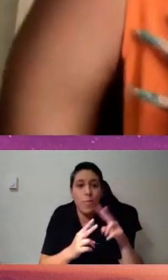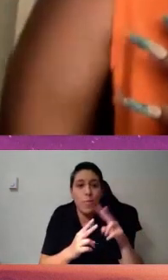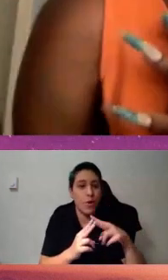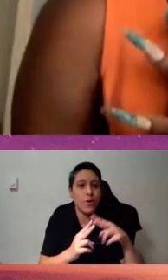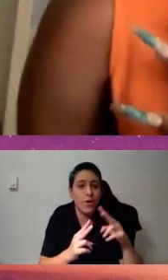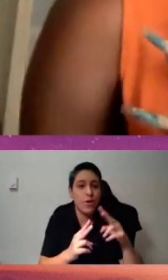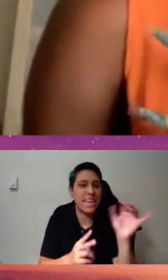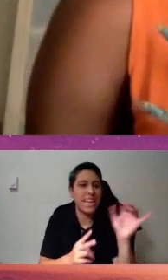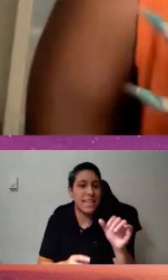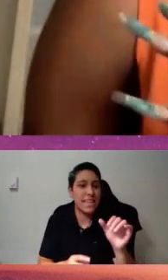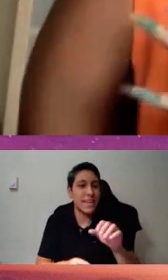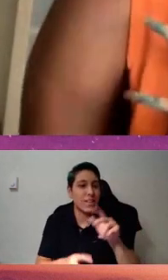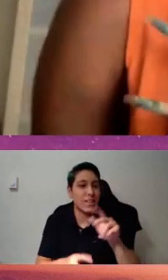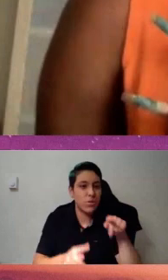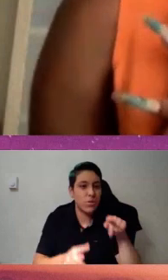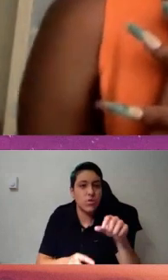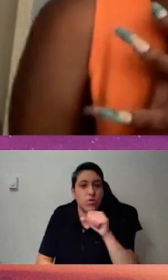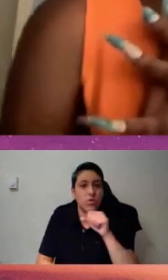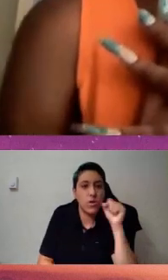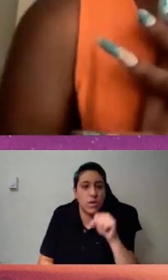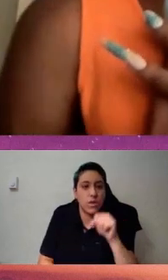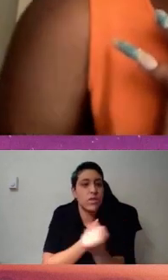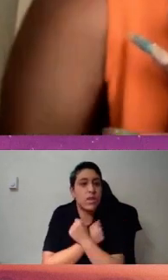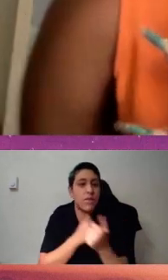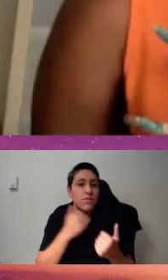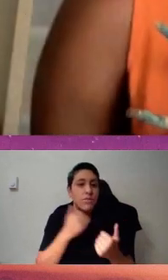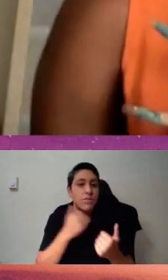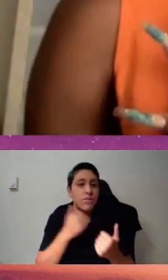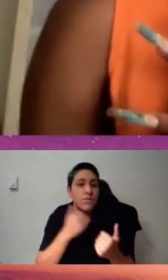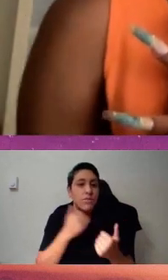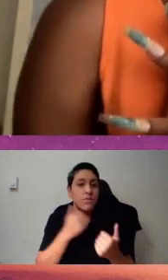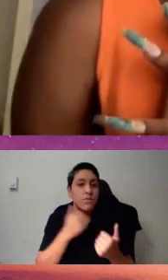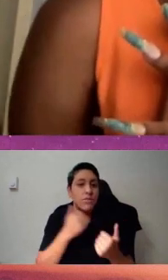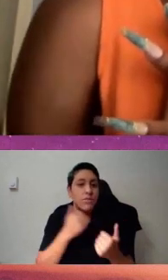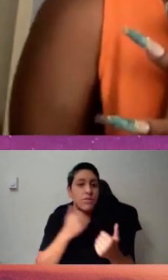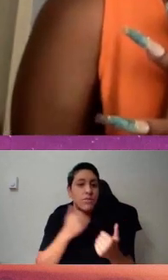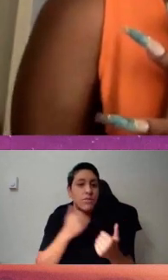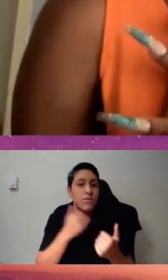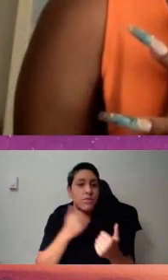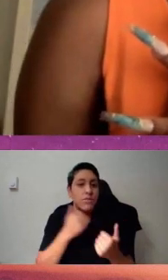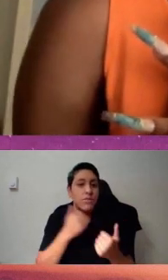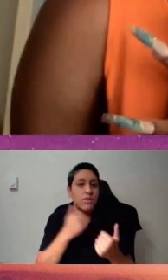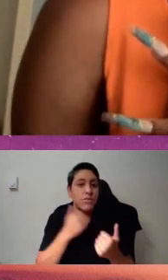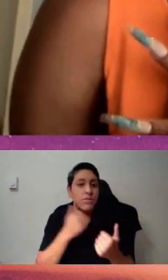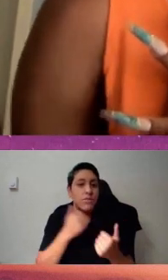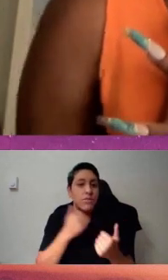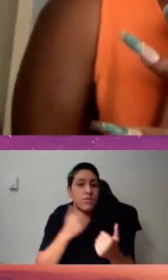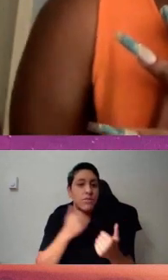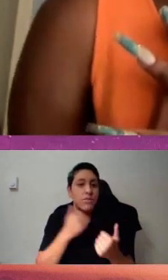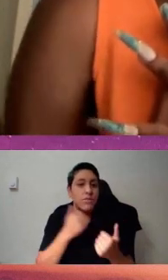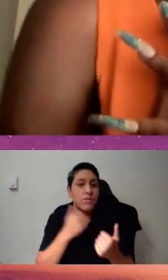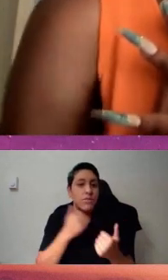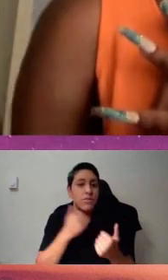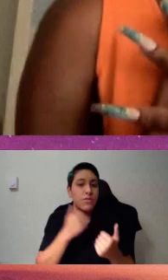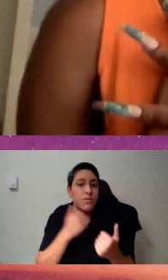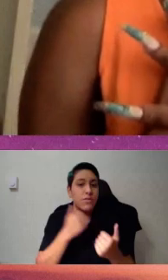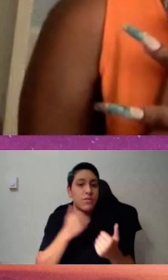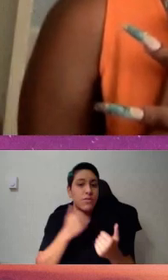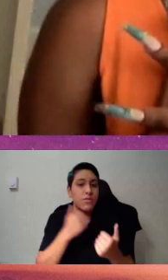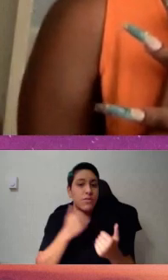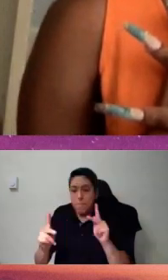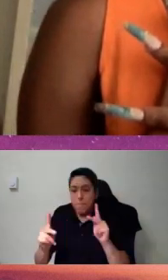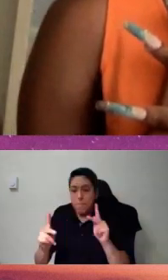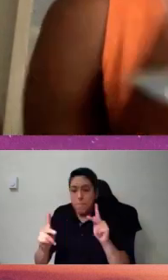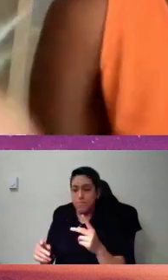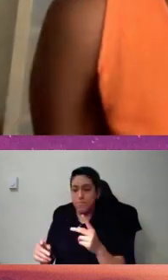know, that's decolonization. We're not told to love ourselves the way we're supposed to. You know, we're supposed to be inferior. For